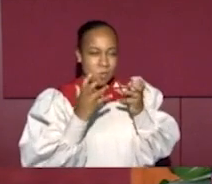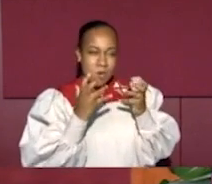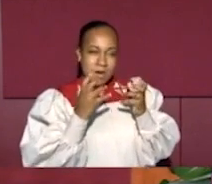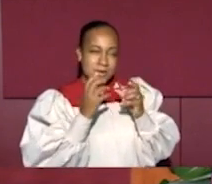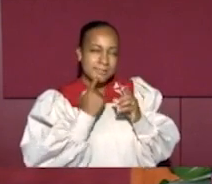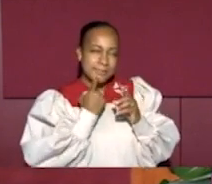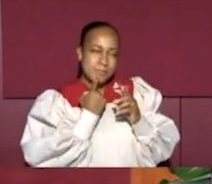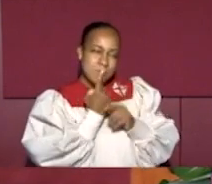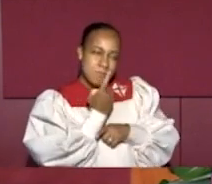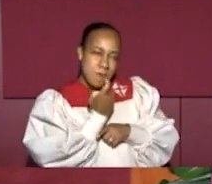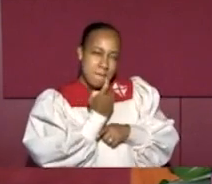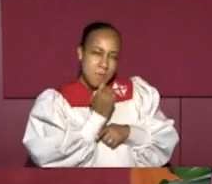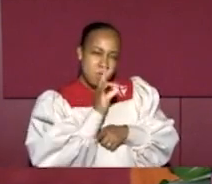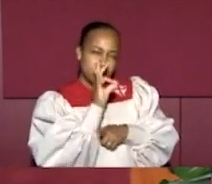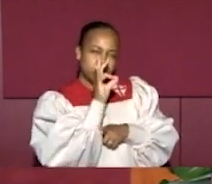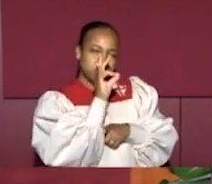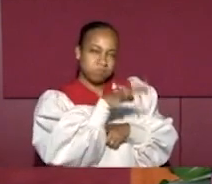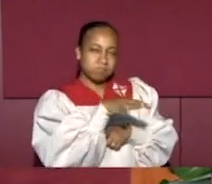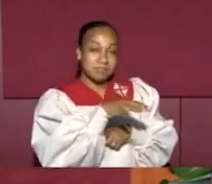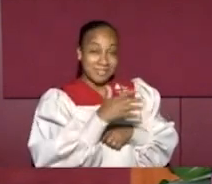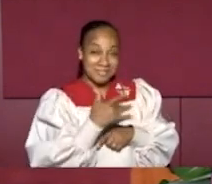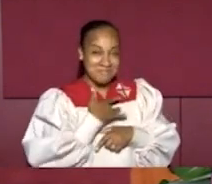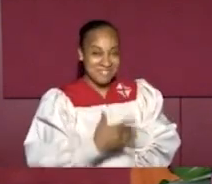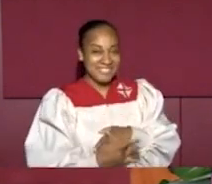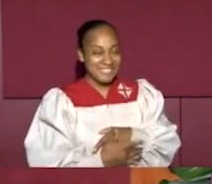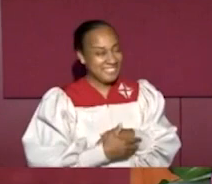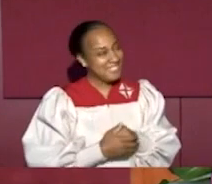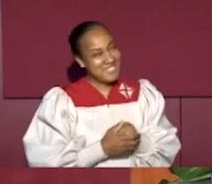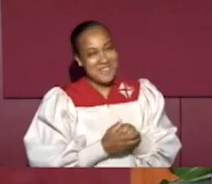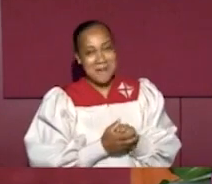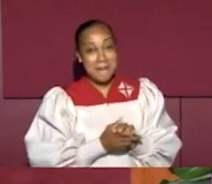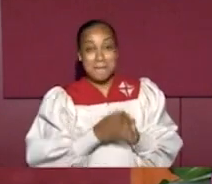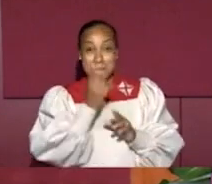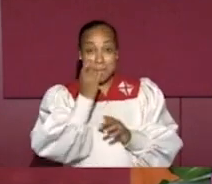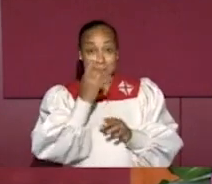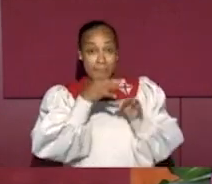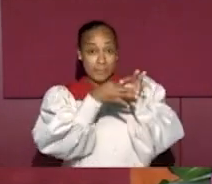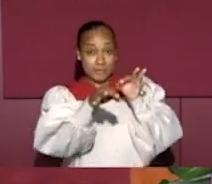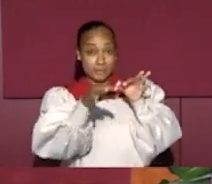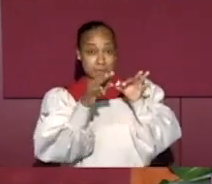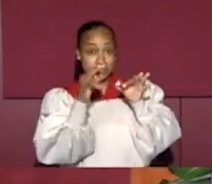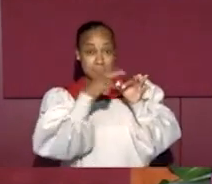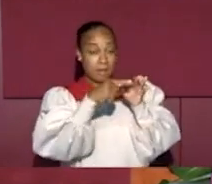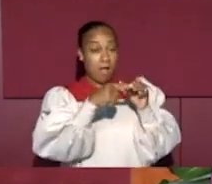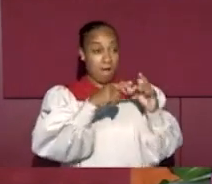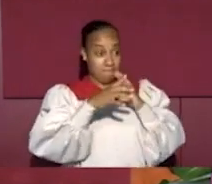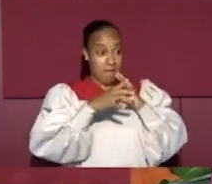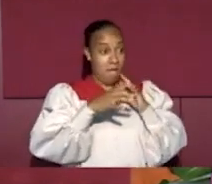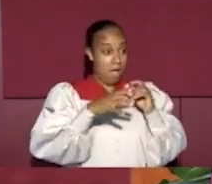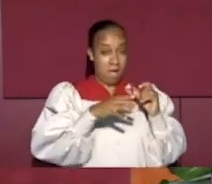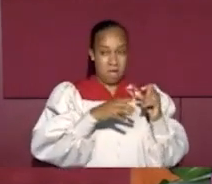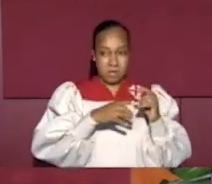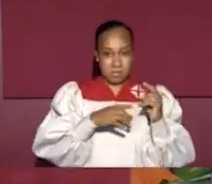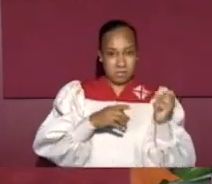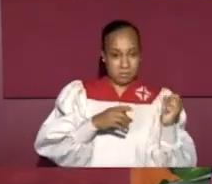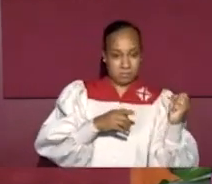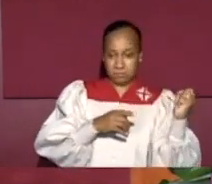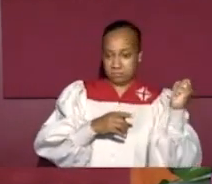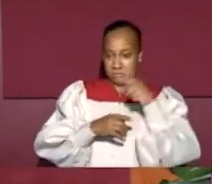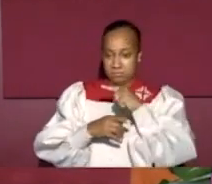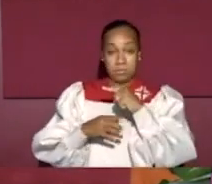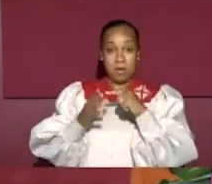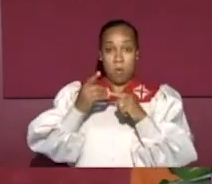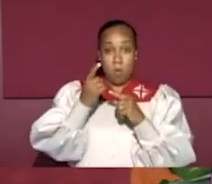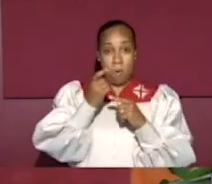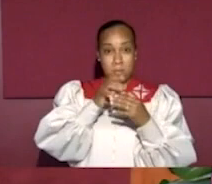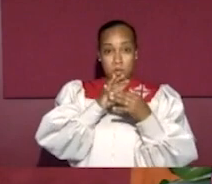say one more sentence. And, you know, one more sentence is going to lead the other person to have the urge to say one more sentence. Because, you know,